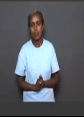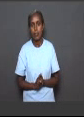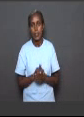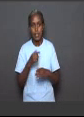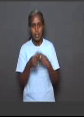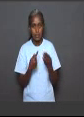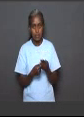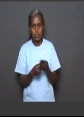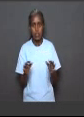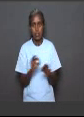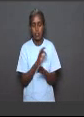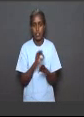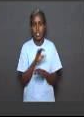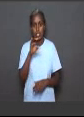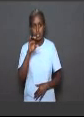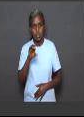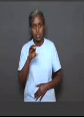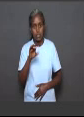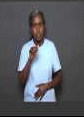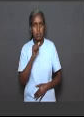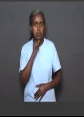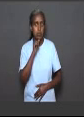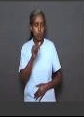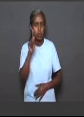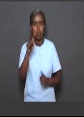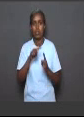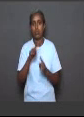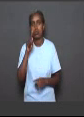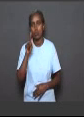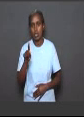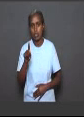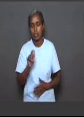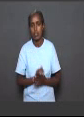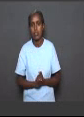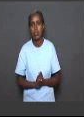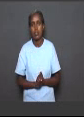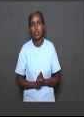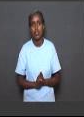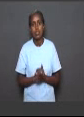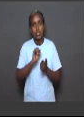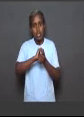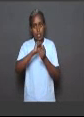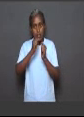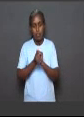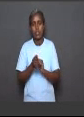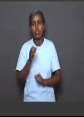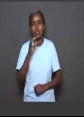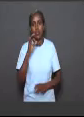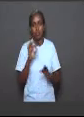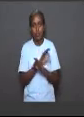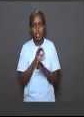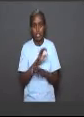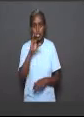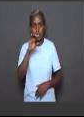Since function C is not one-to-one, the inverse of function